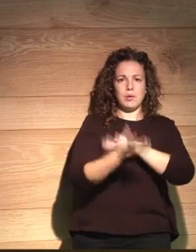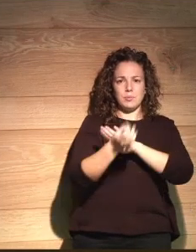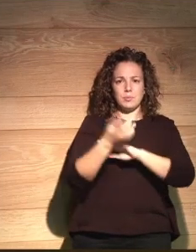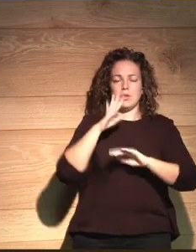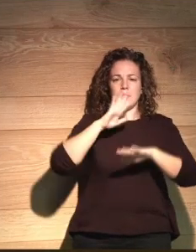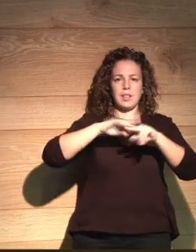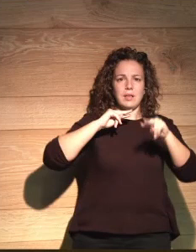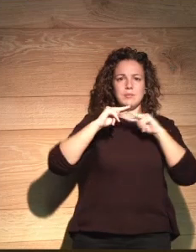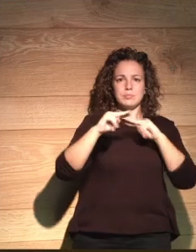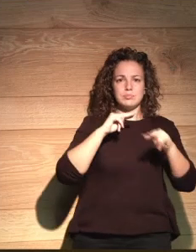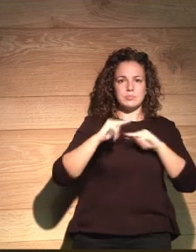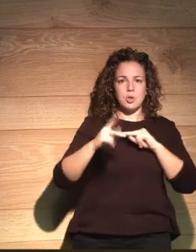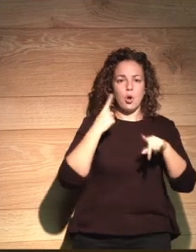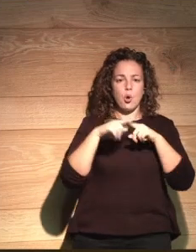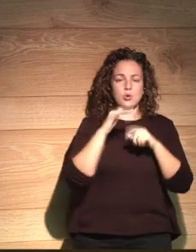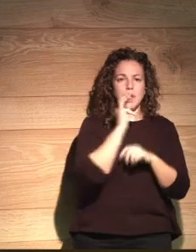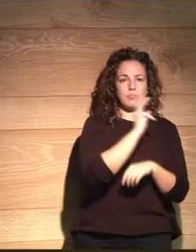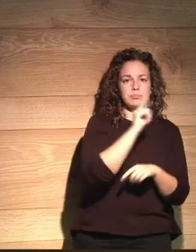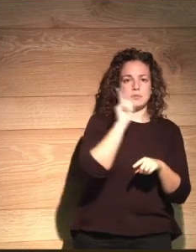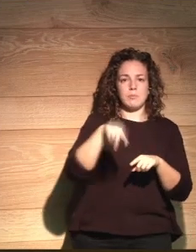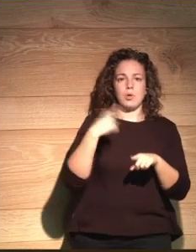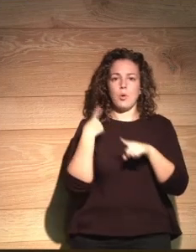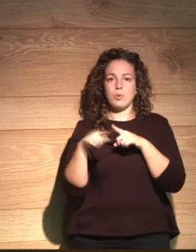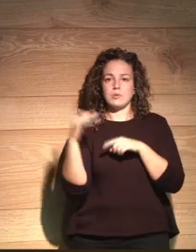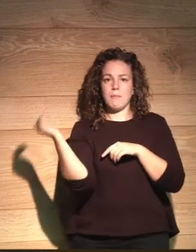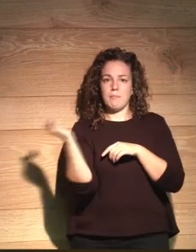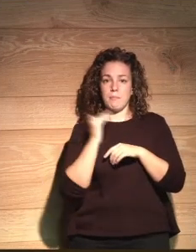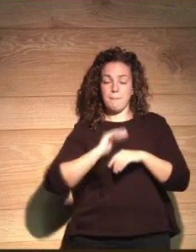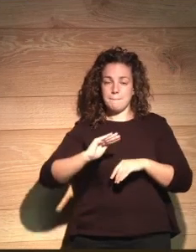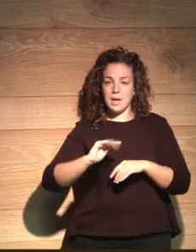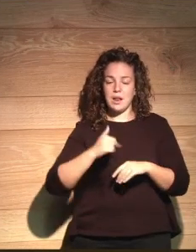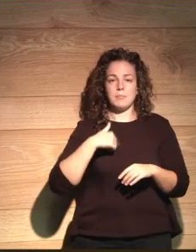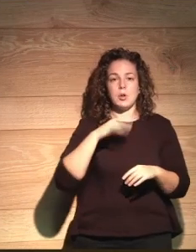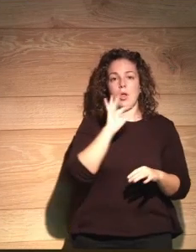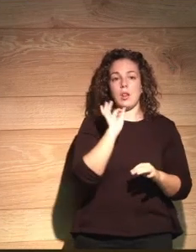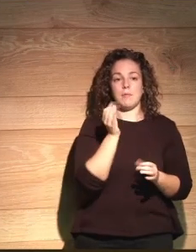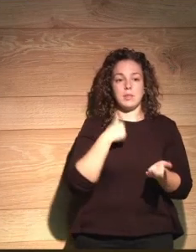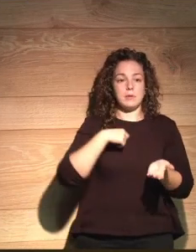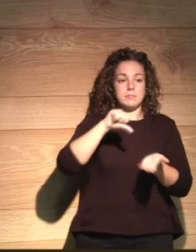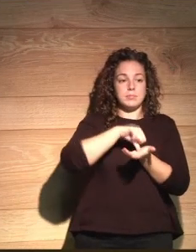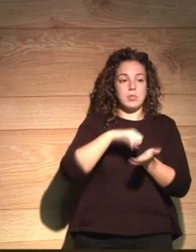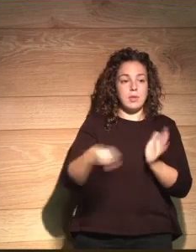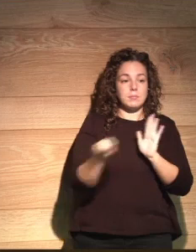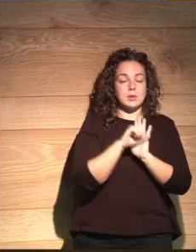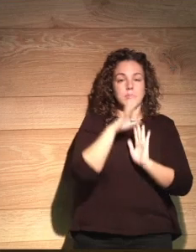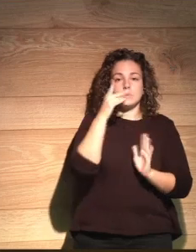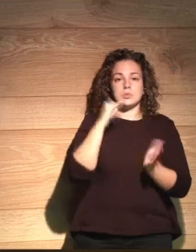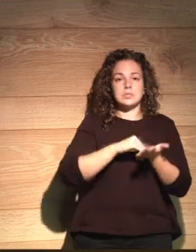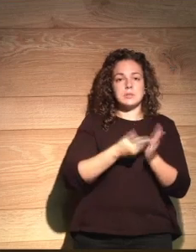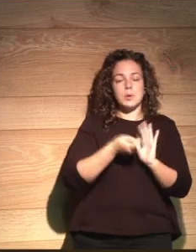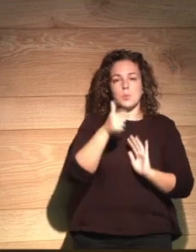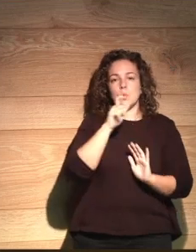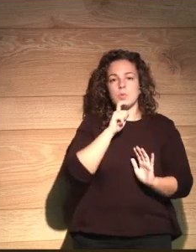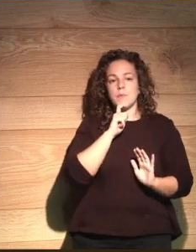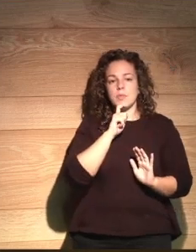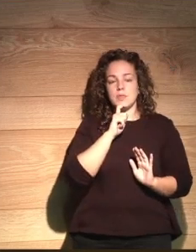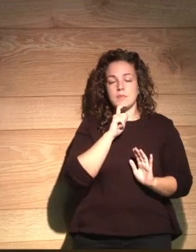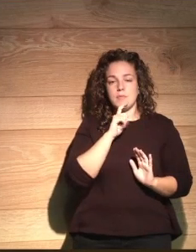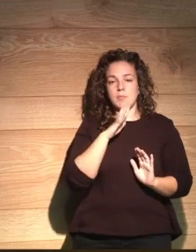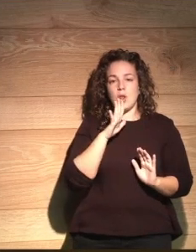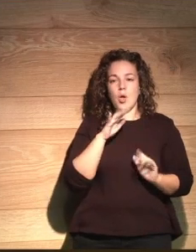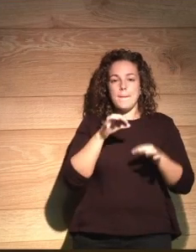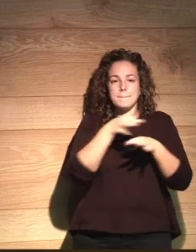to reinvent themselves, to contest good things and bad things. But what marks cities is that